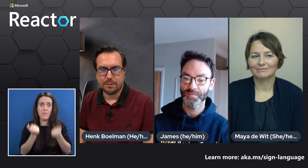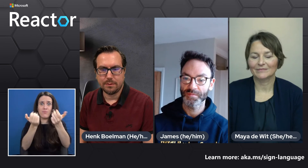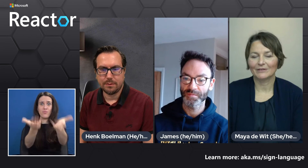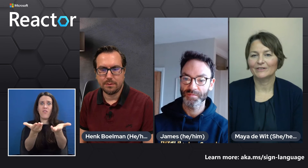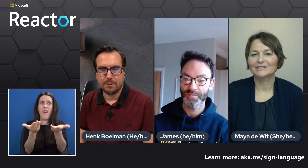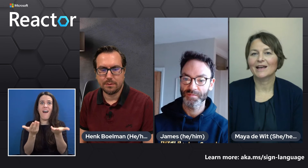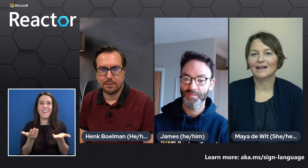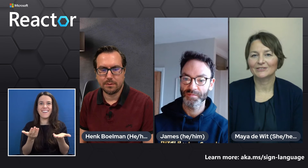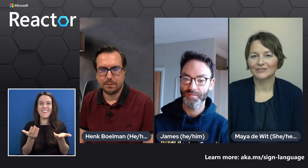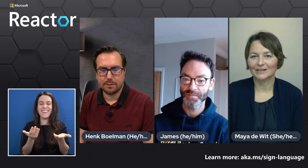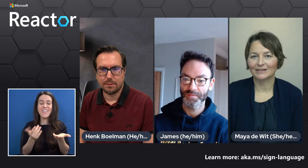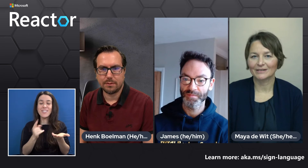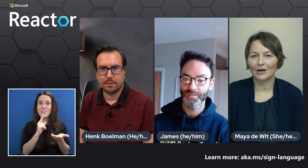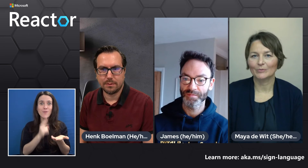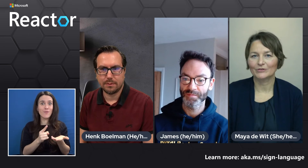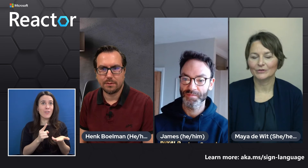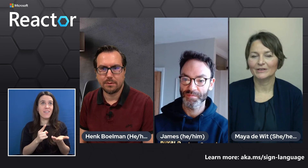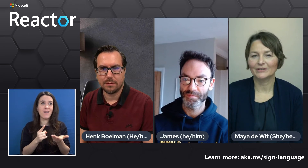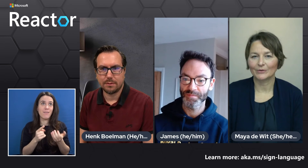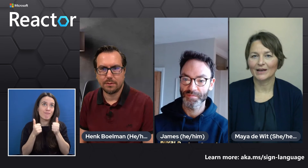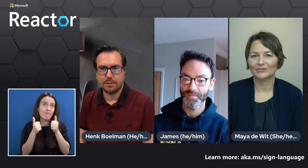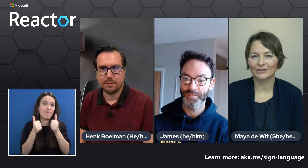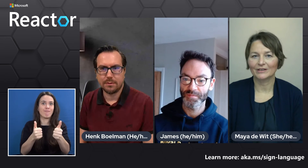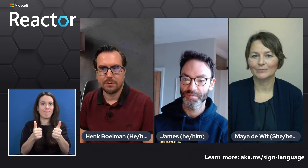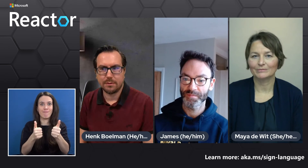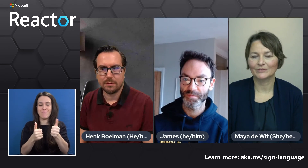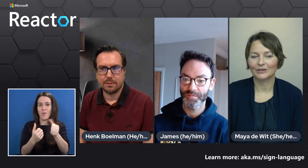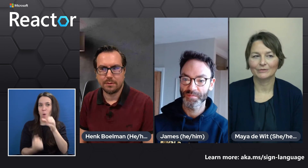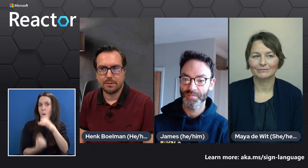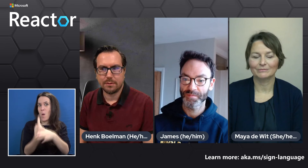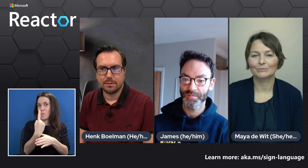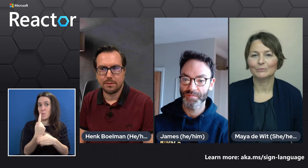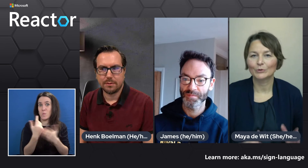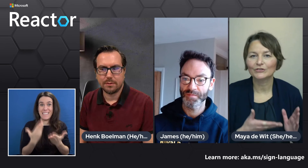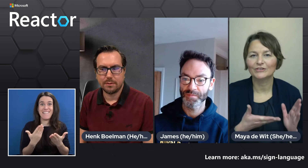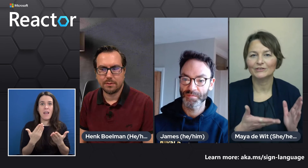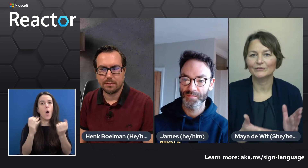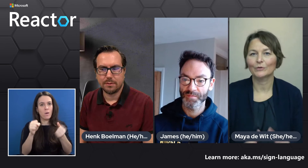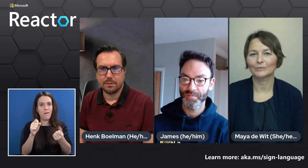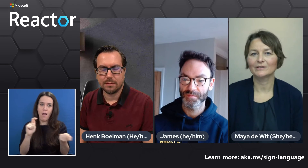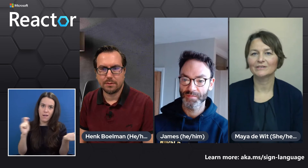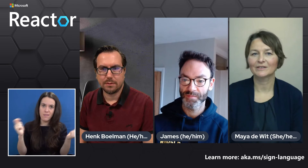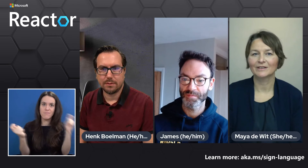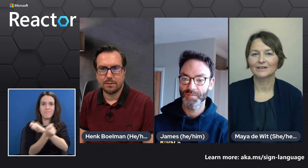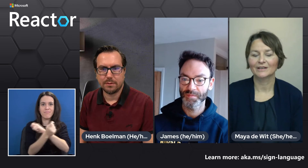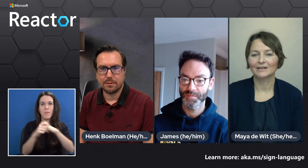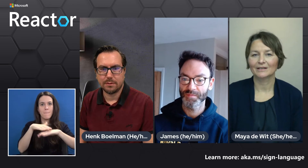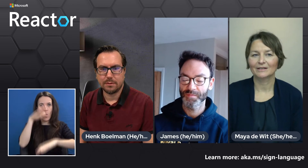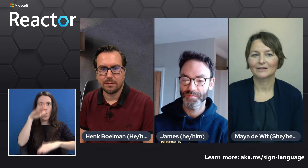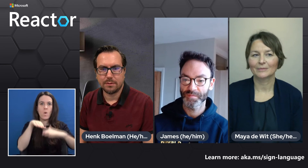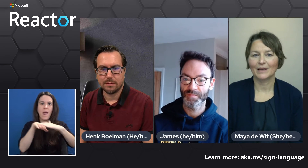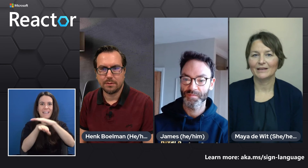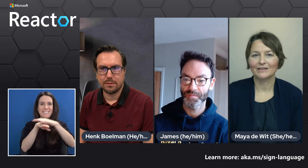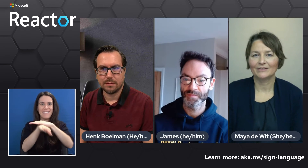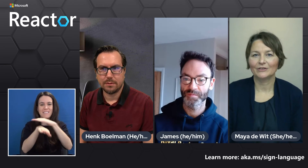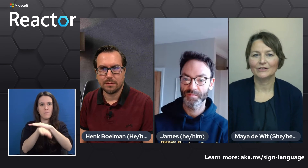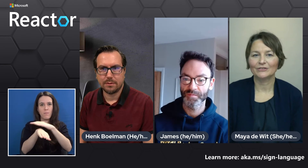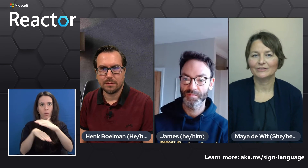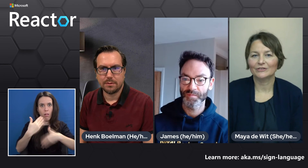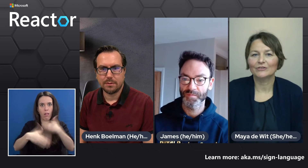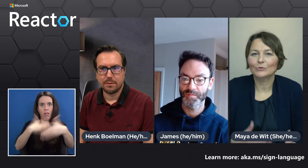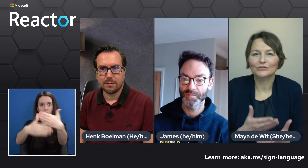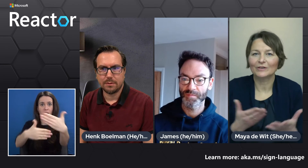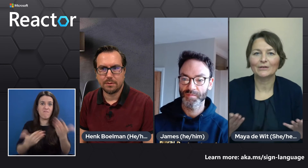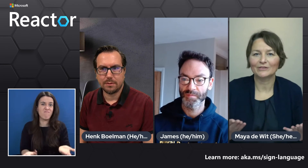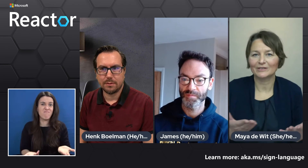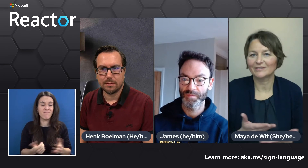be a fantastic opportunity to actually, you know, push this forward. And